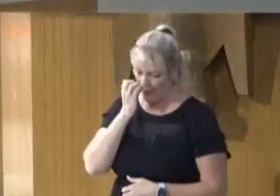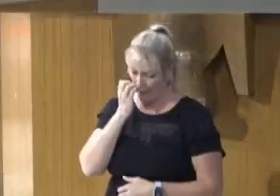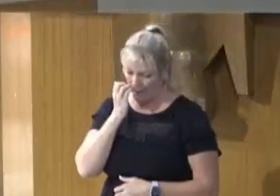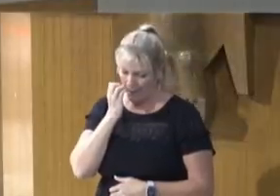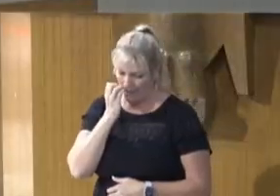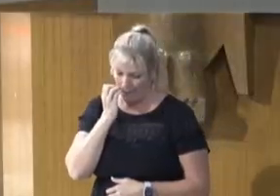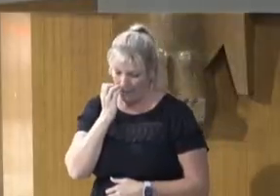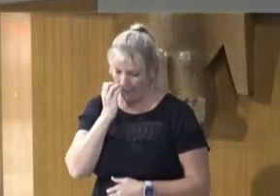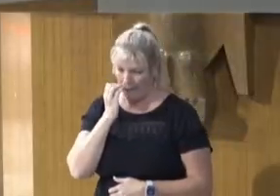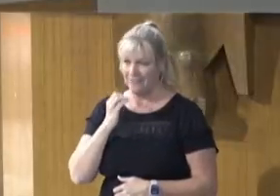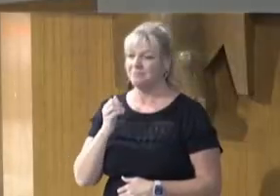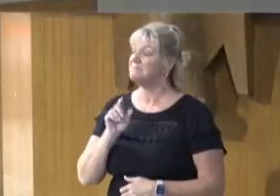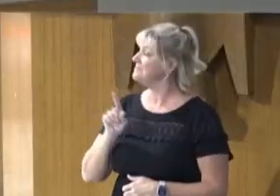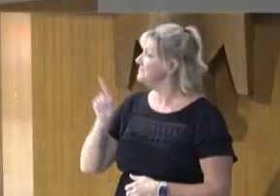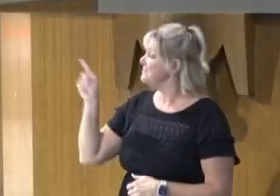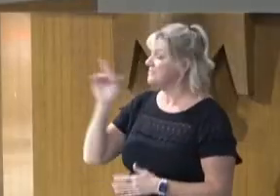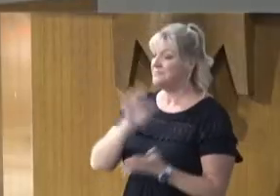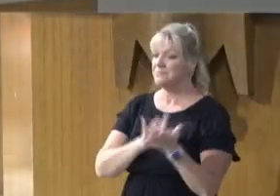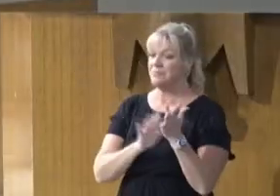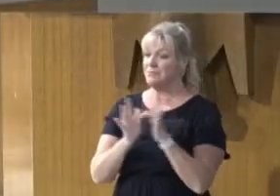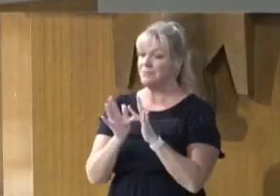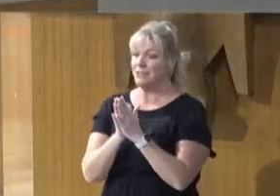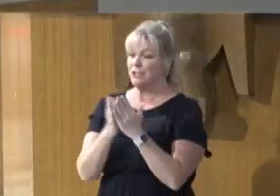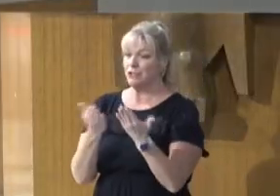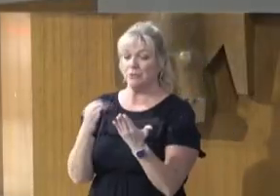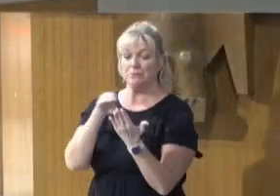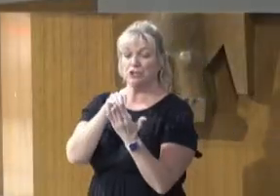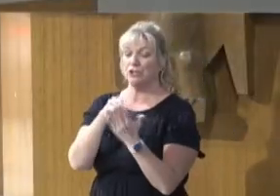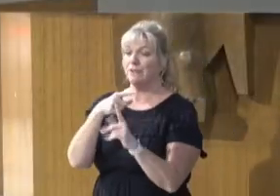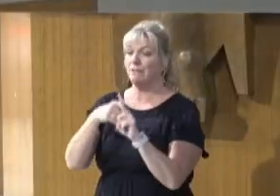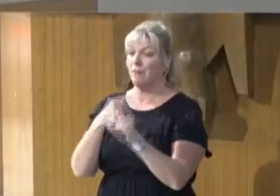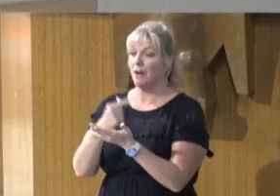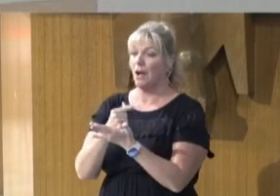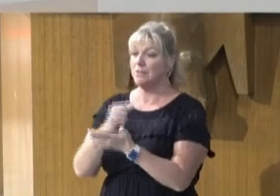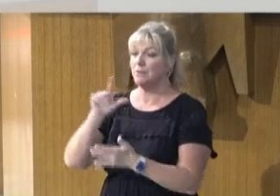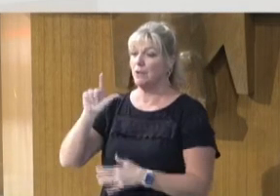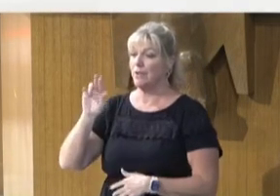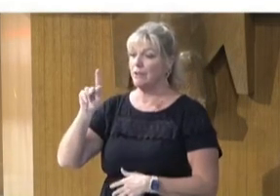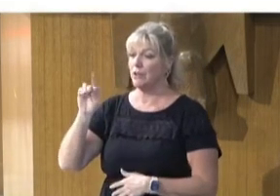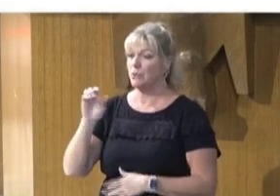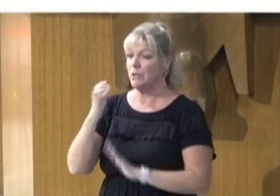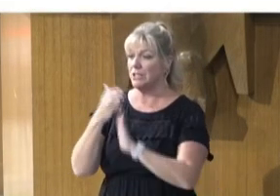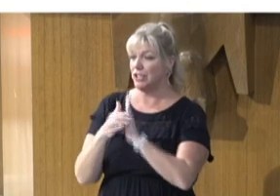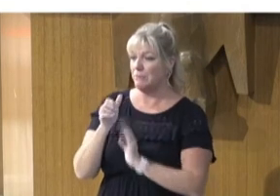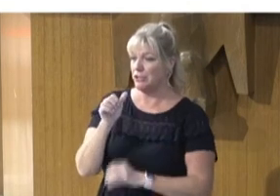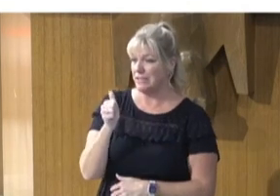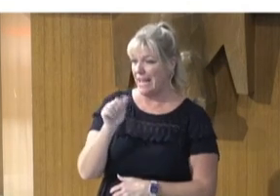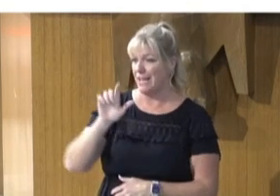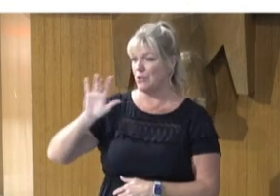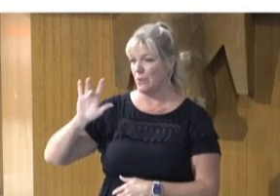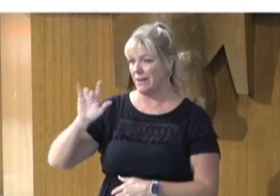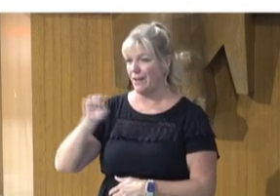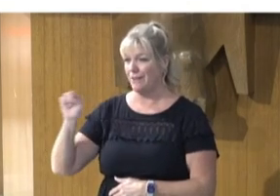Our scripture this morning comes from the Gospel of Luke, chapter 10, verses 25 to 37.